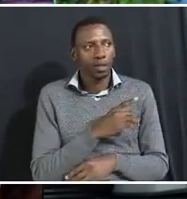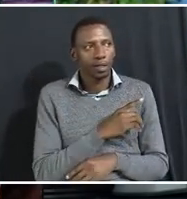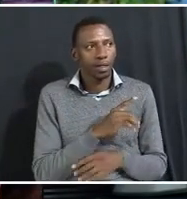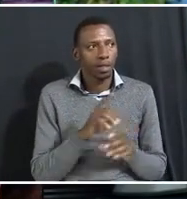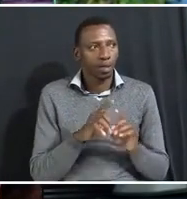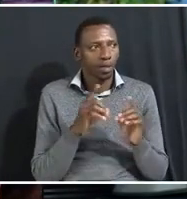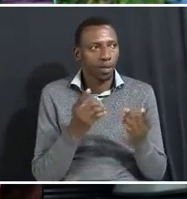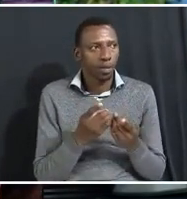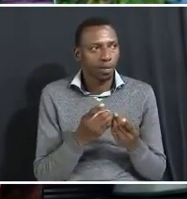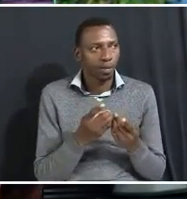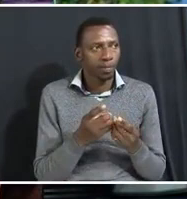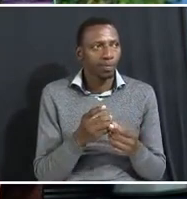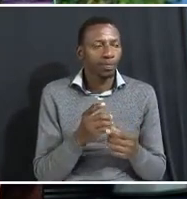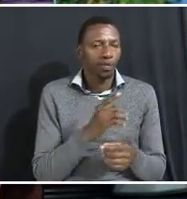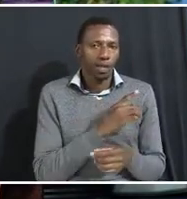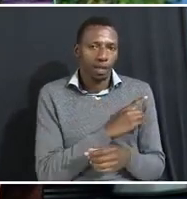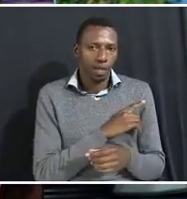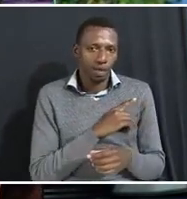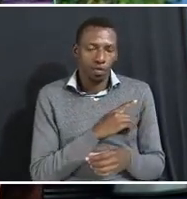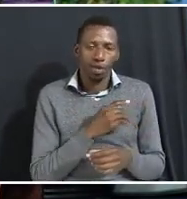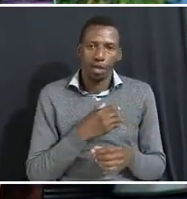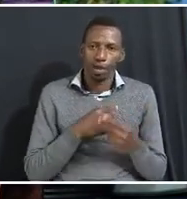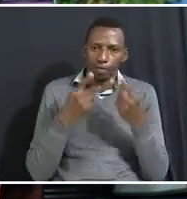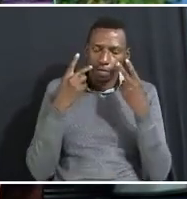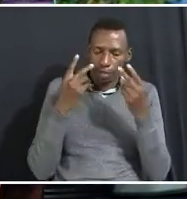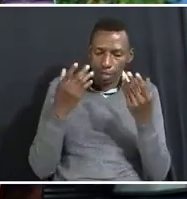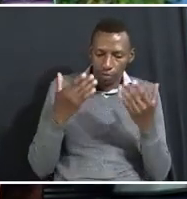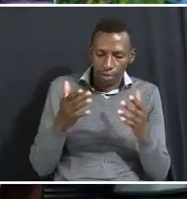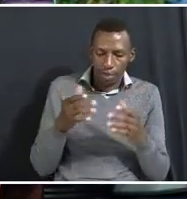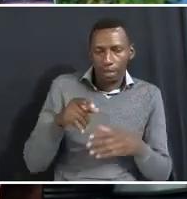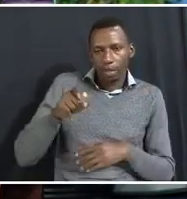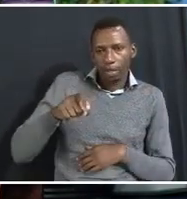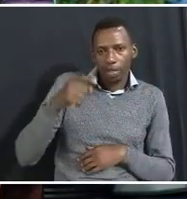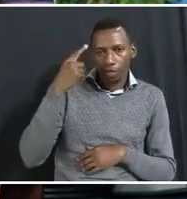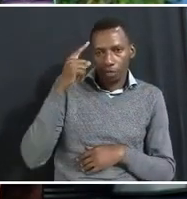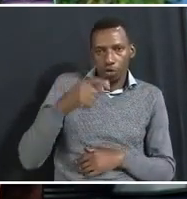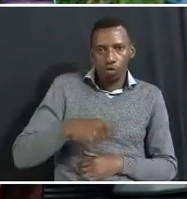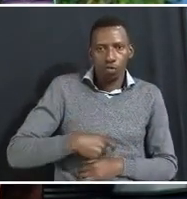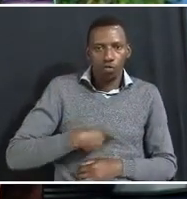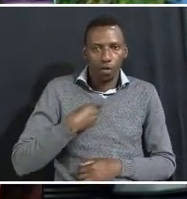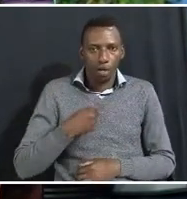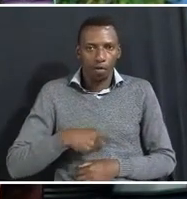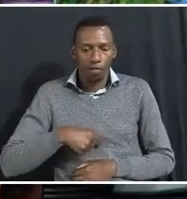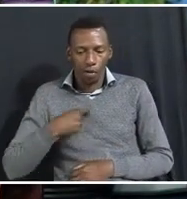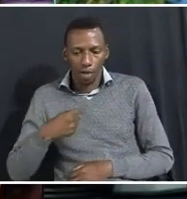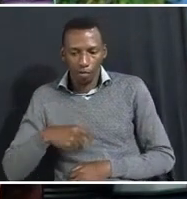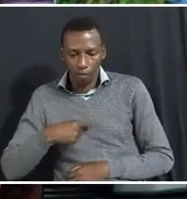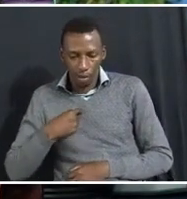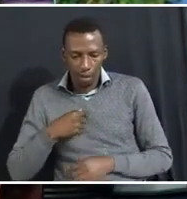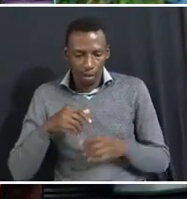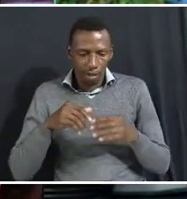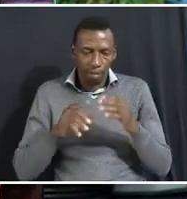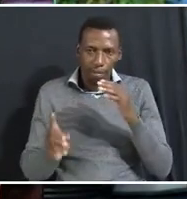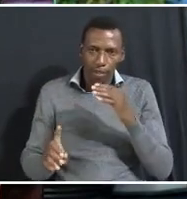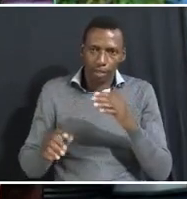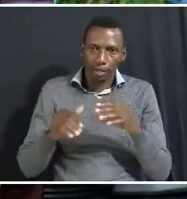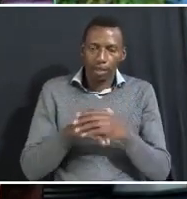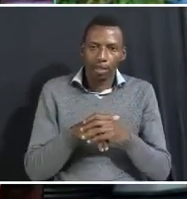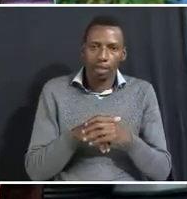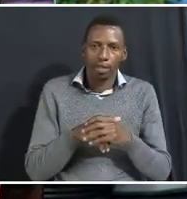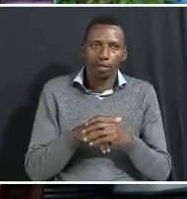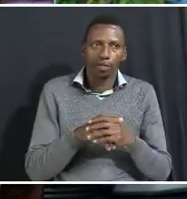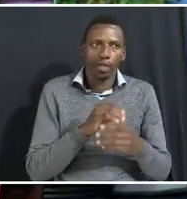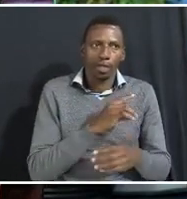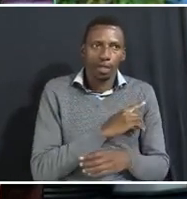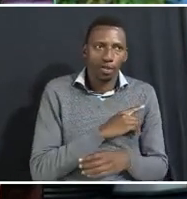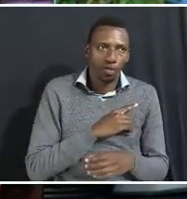the deaconate has seen the need of having visitation ministry within deaconate in order to reach